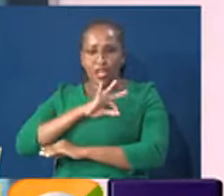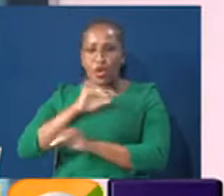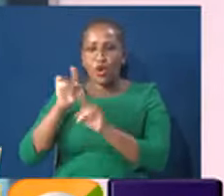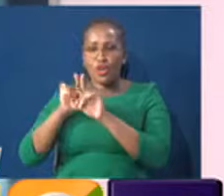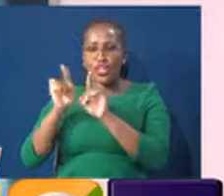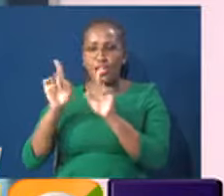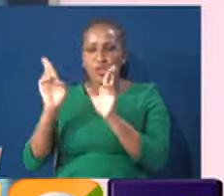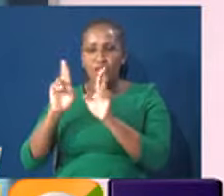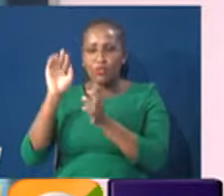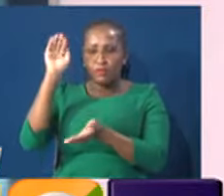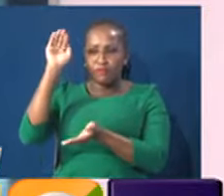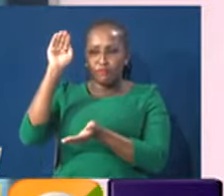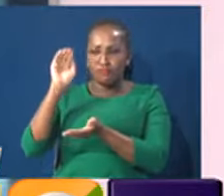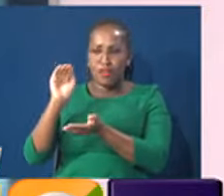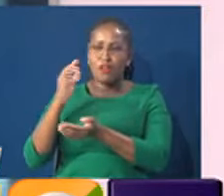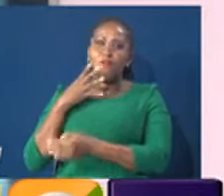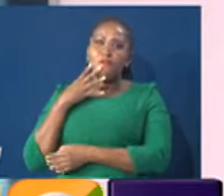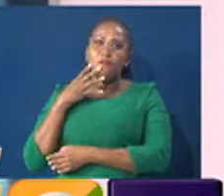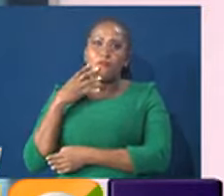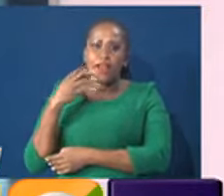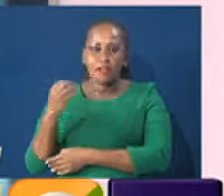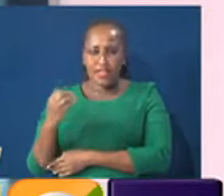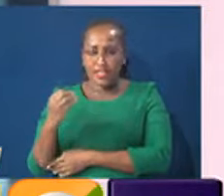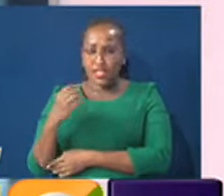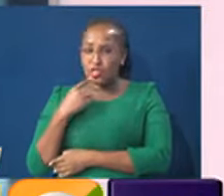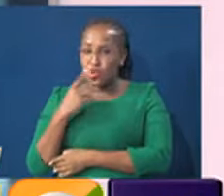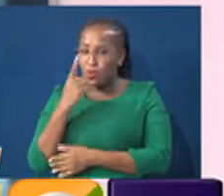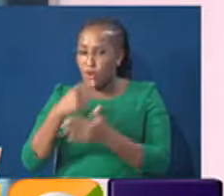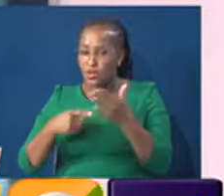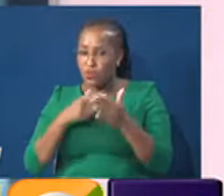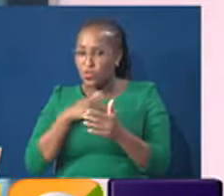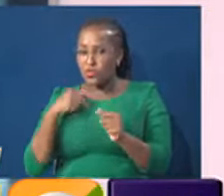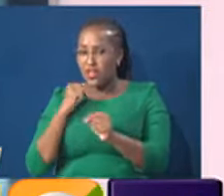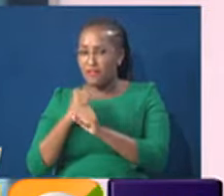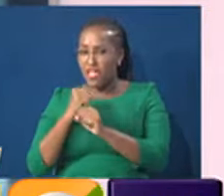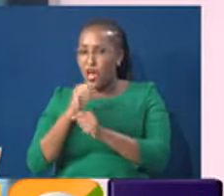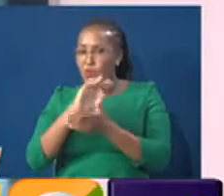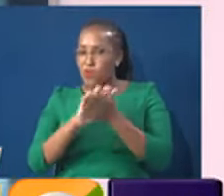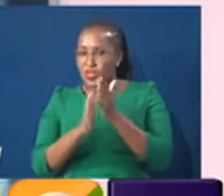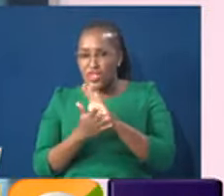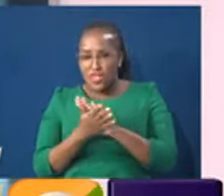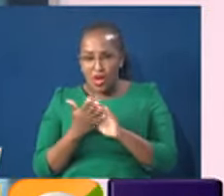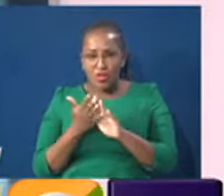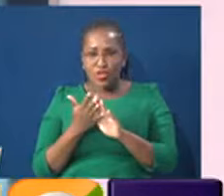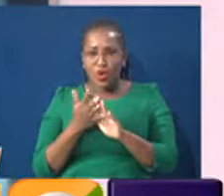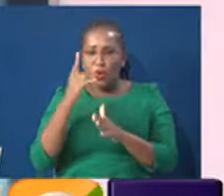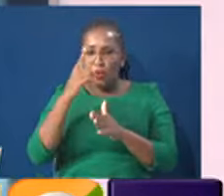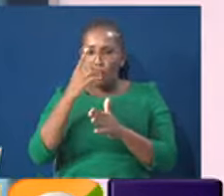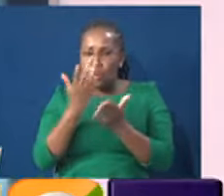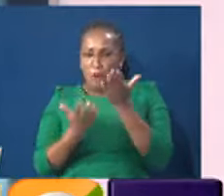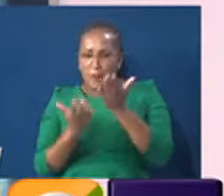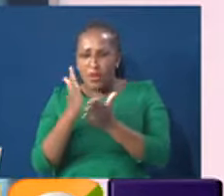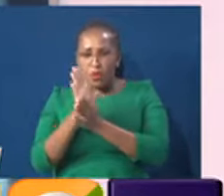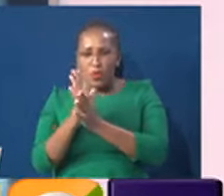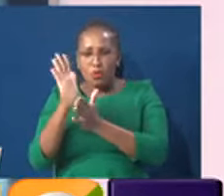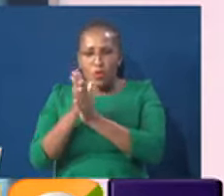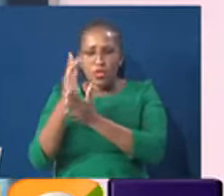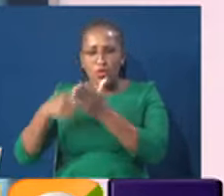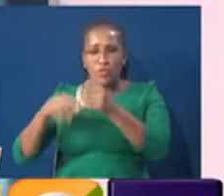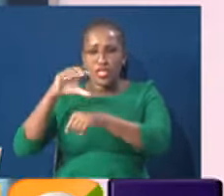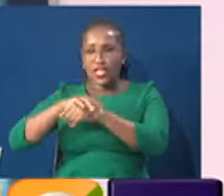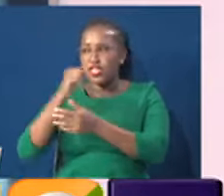at around $500 million. Mm. So what we have been doing, without a template that we found in the office, is to